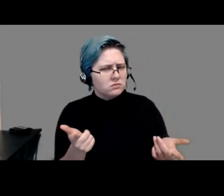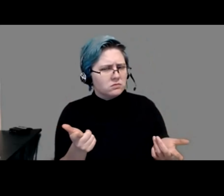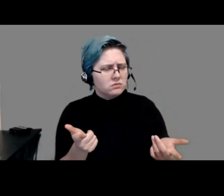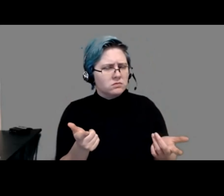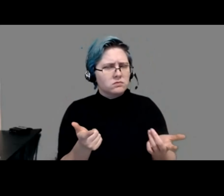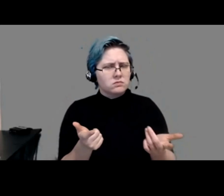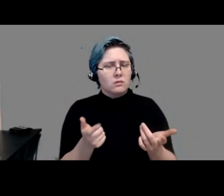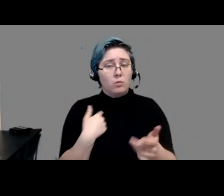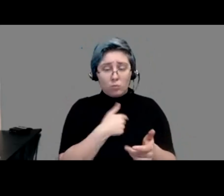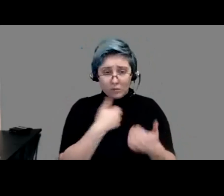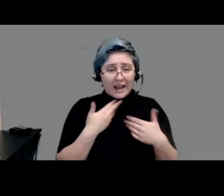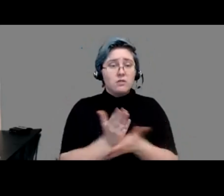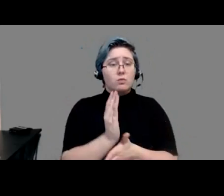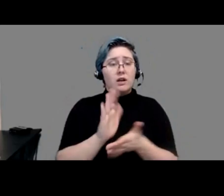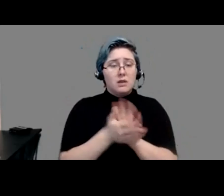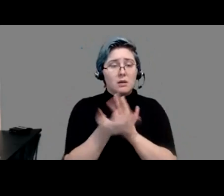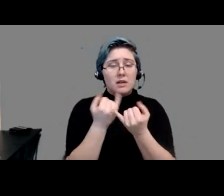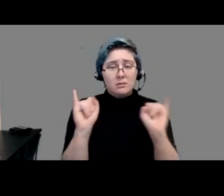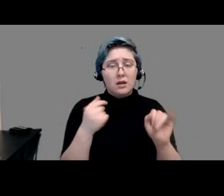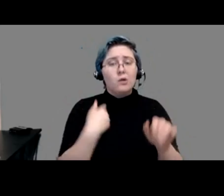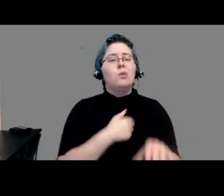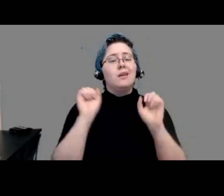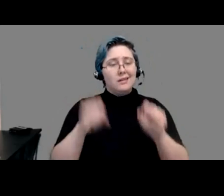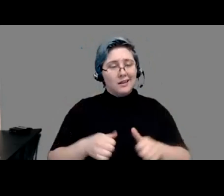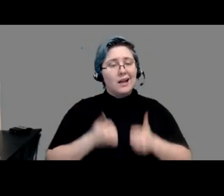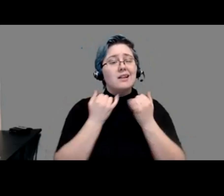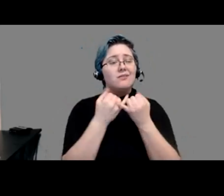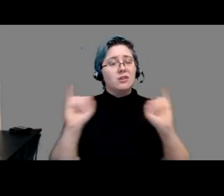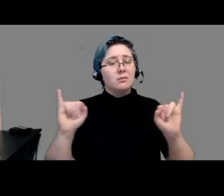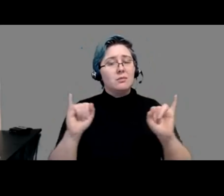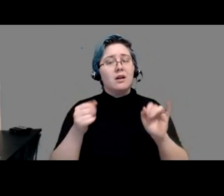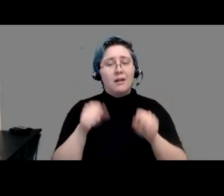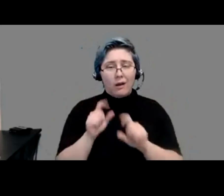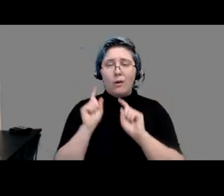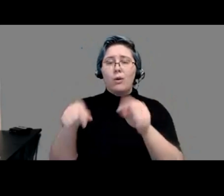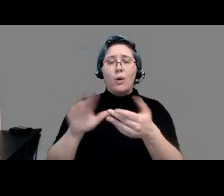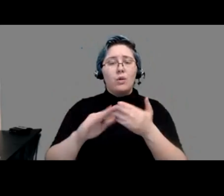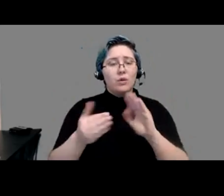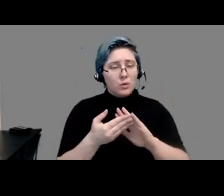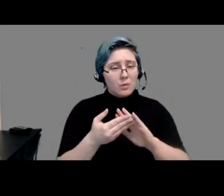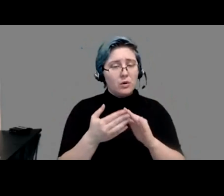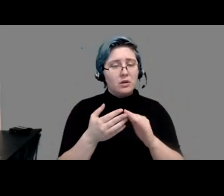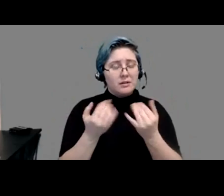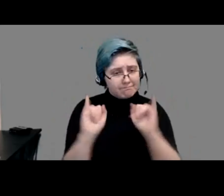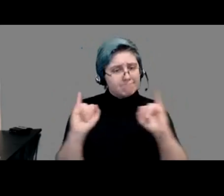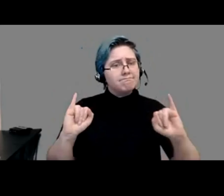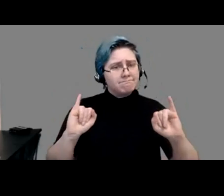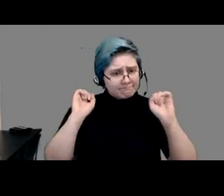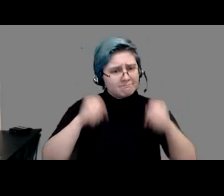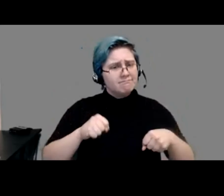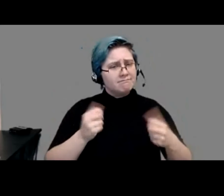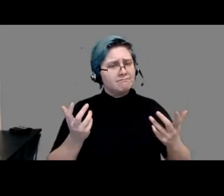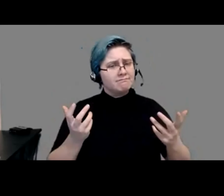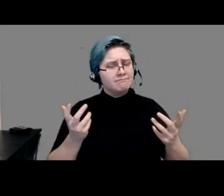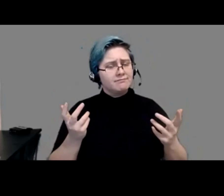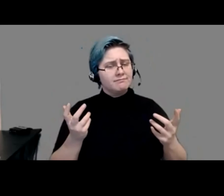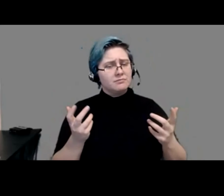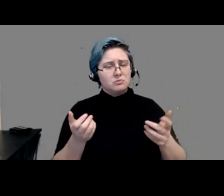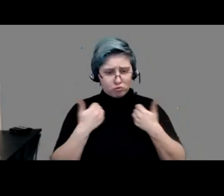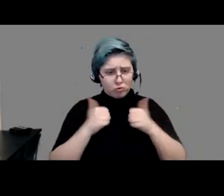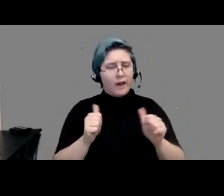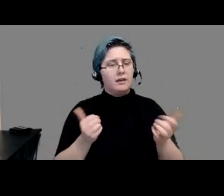have the right to be independent, we can live independent, we could go into the community independent. So let's try